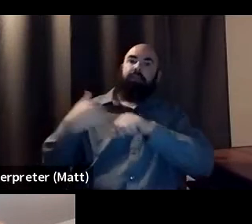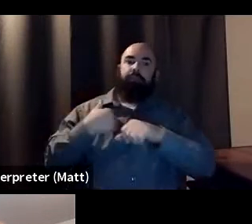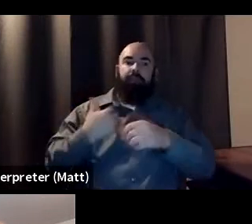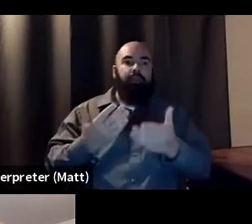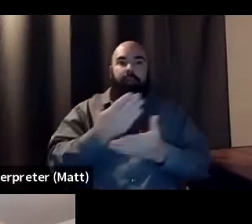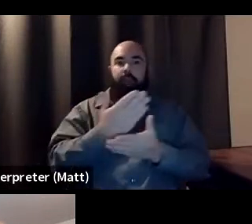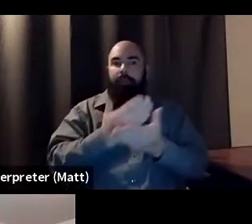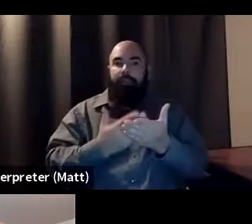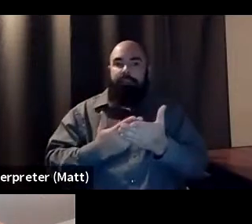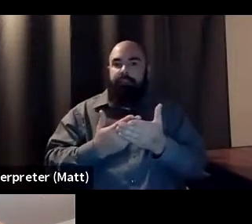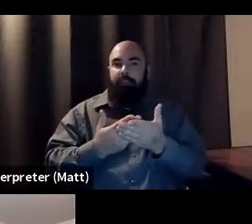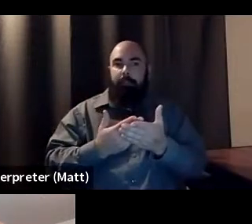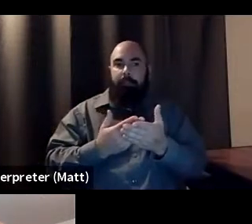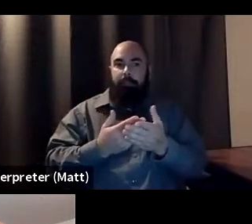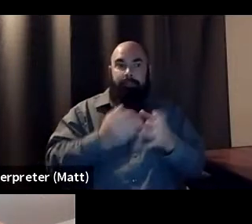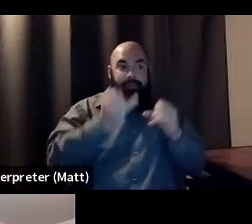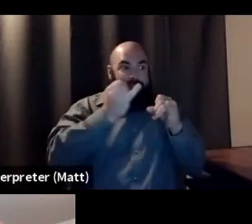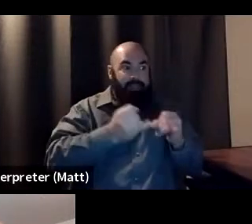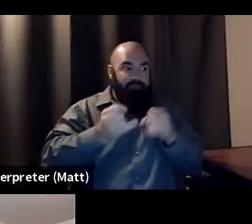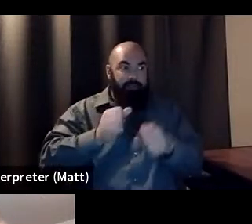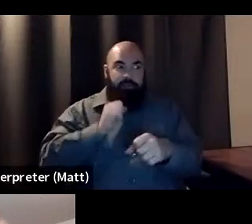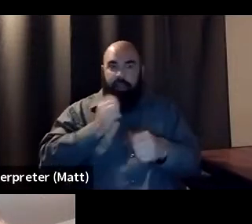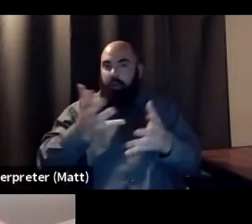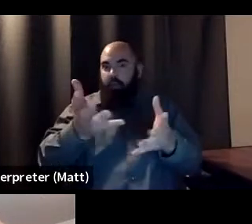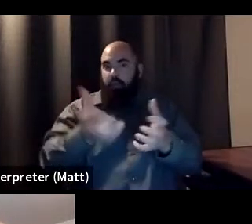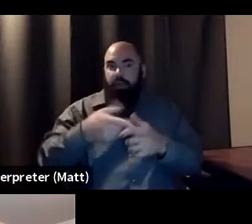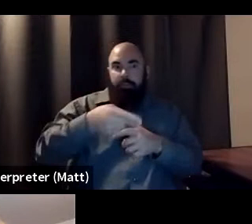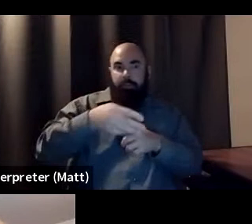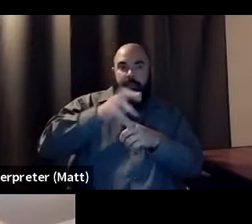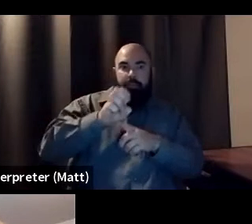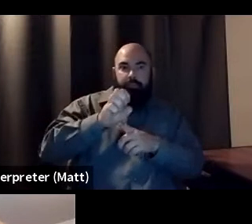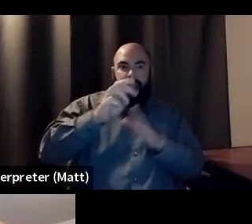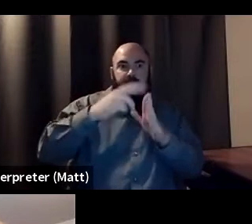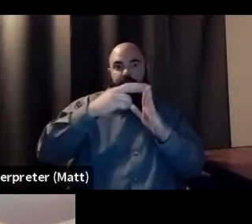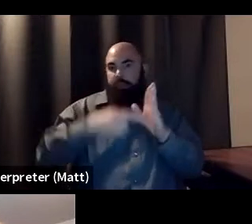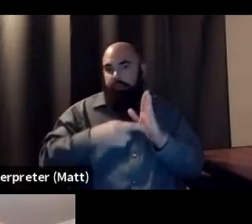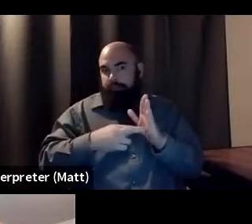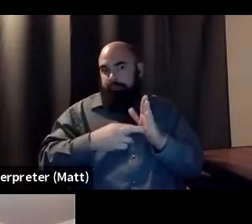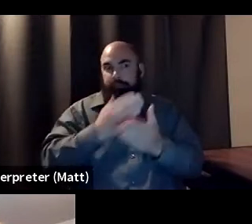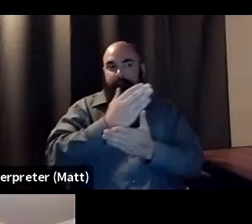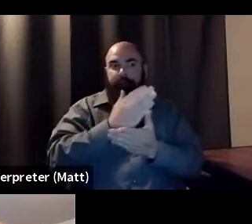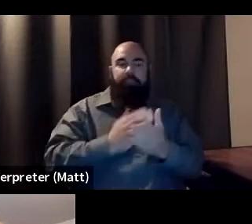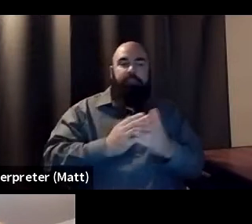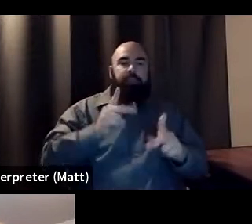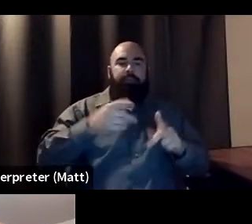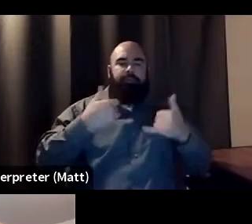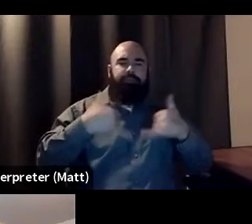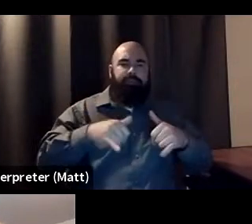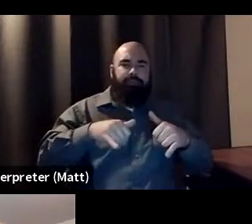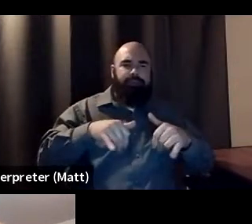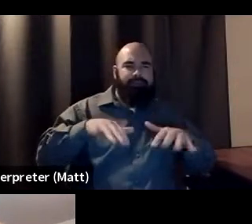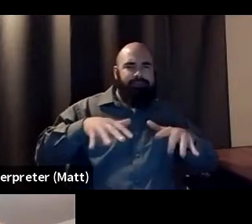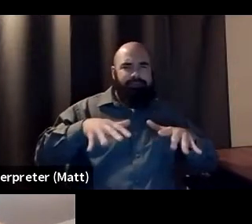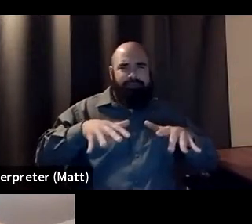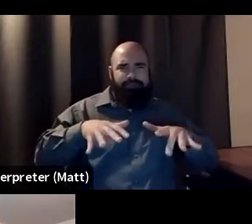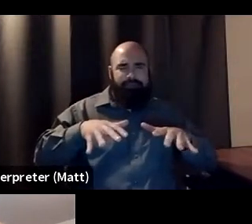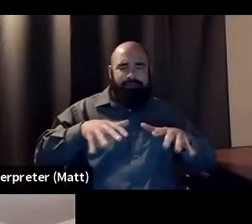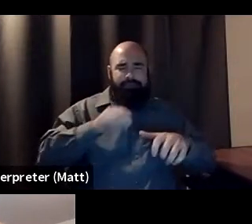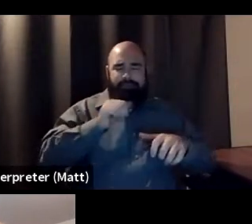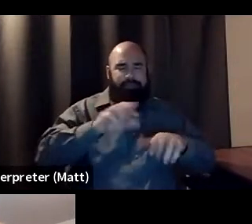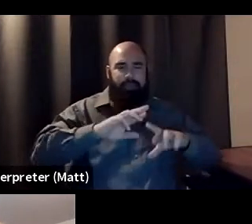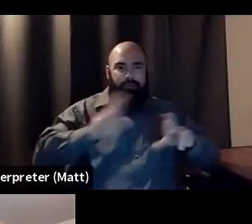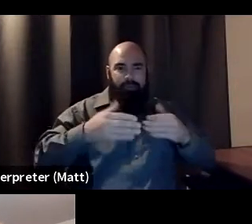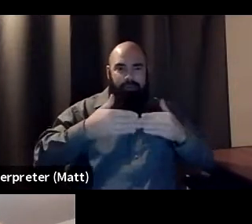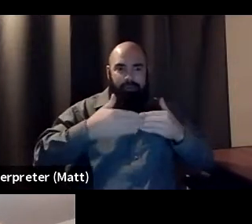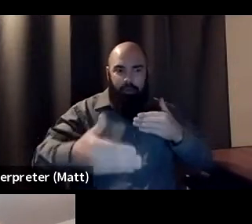employees don't want to pre-register. We do have a lot of minorities that do have some hesitancy when it comes to pre-registering themselves, and we're much